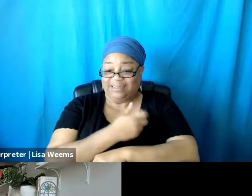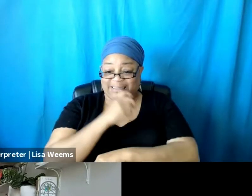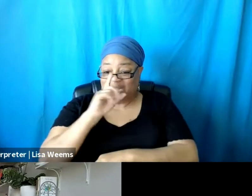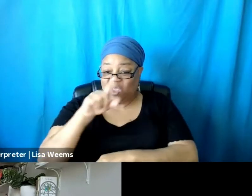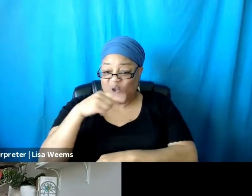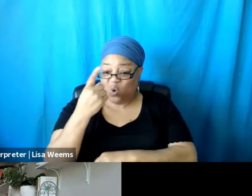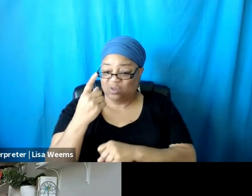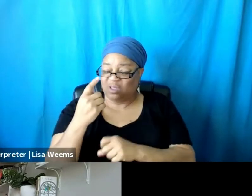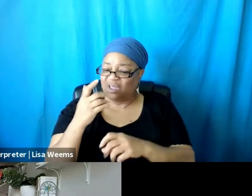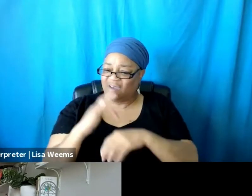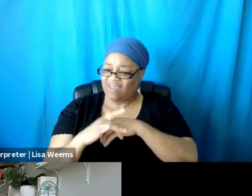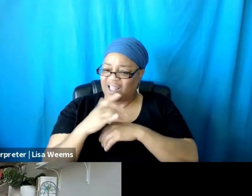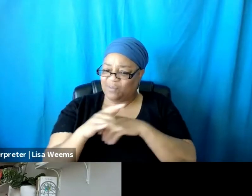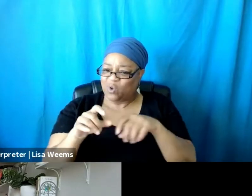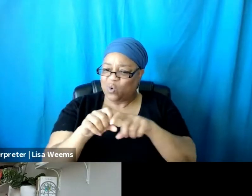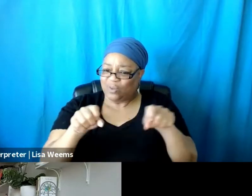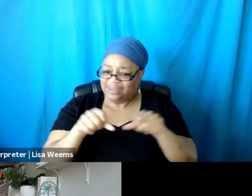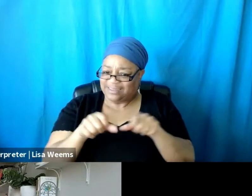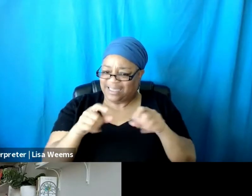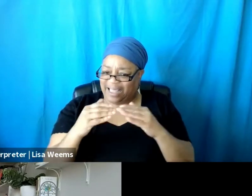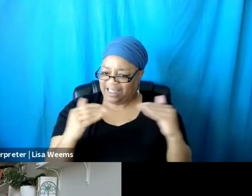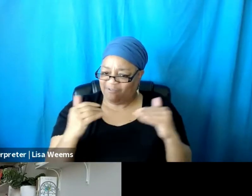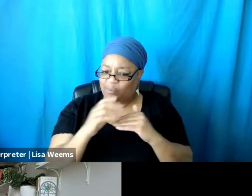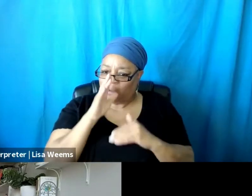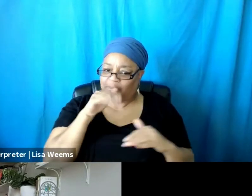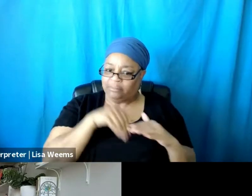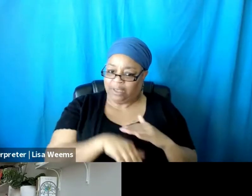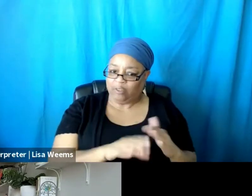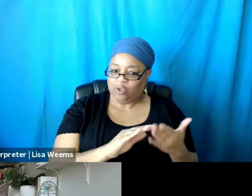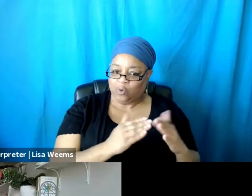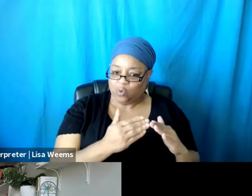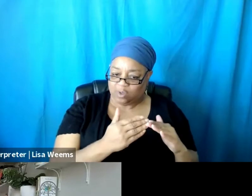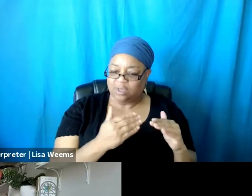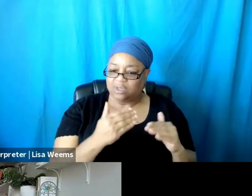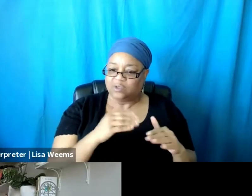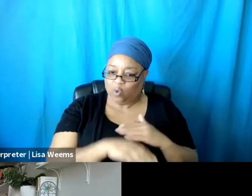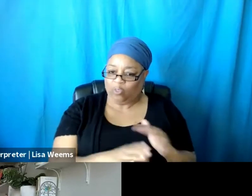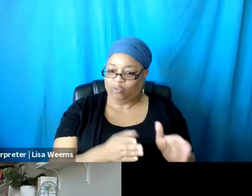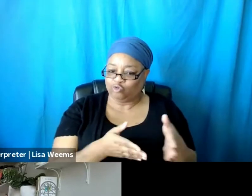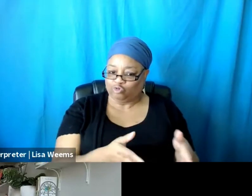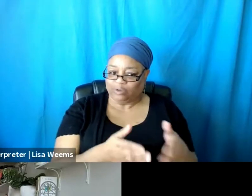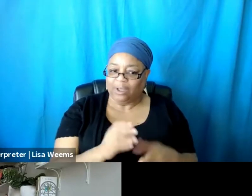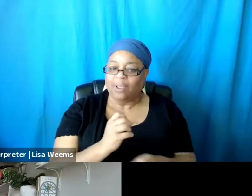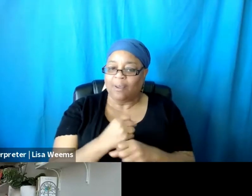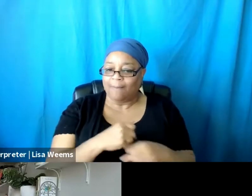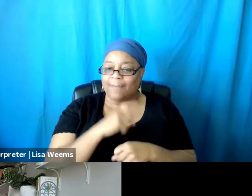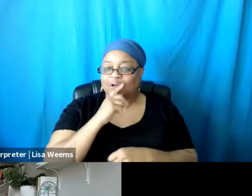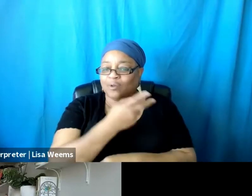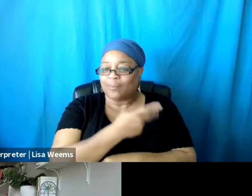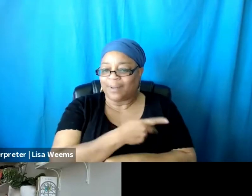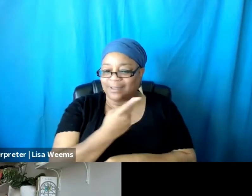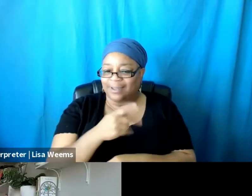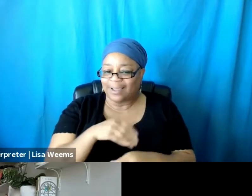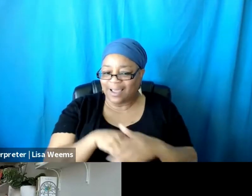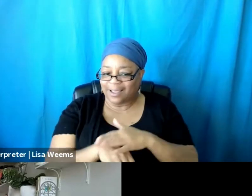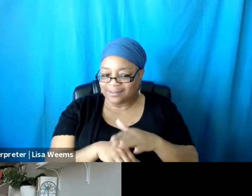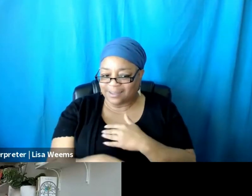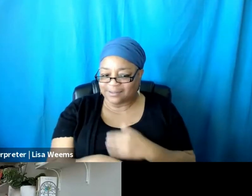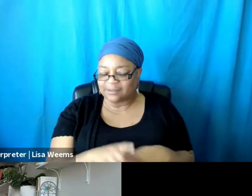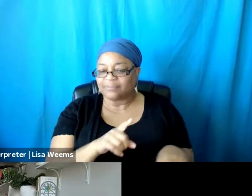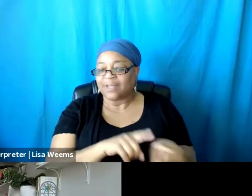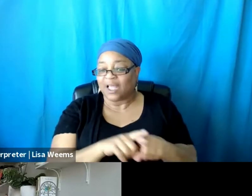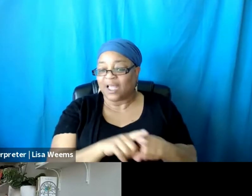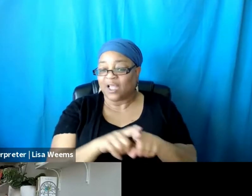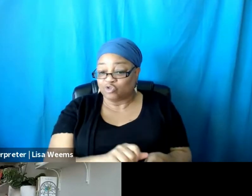where patients would be able to access. And then also into recovery, remembering that as we are transitioning into